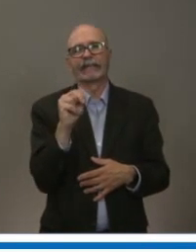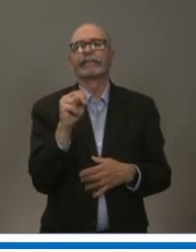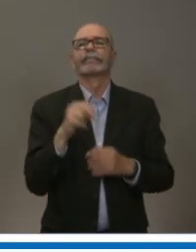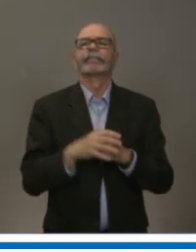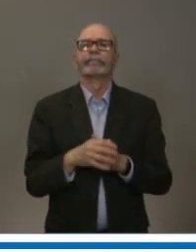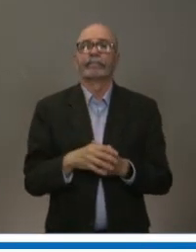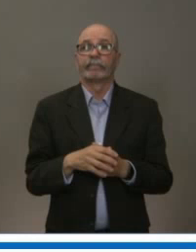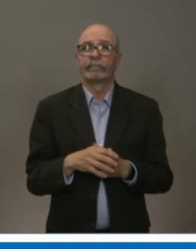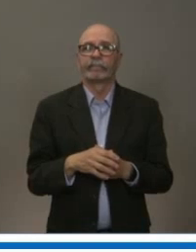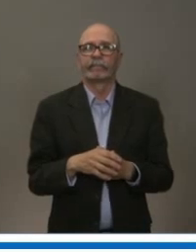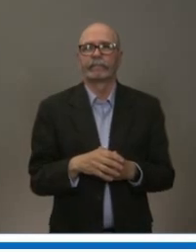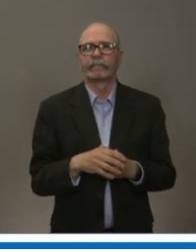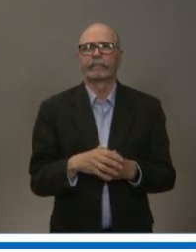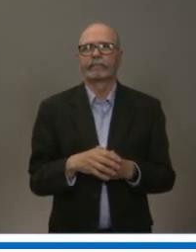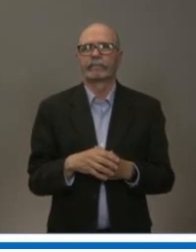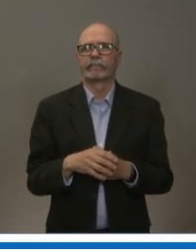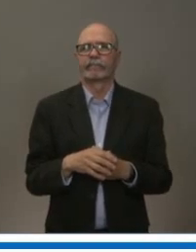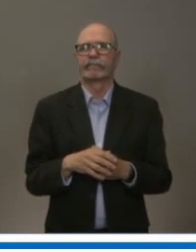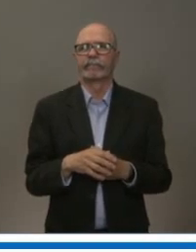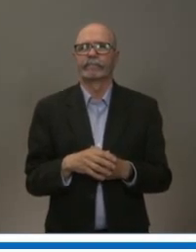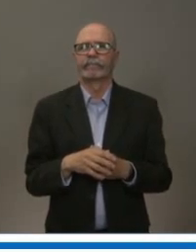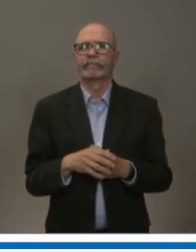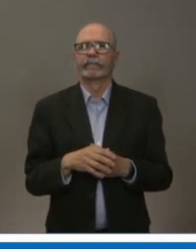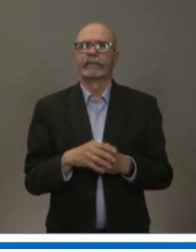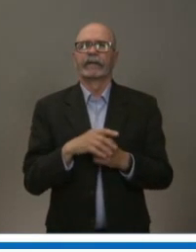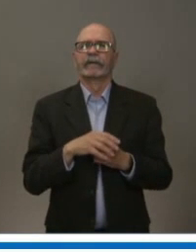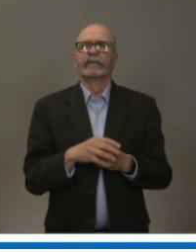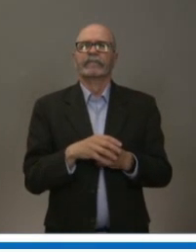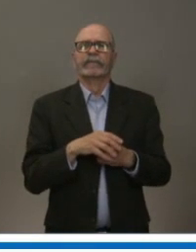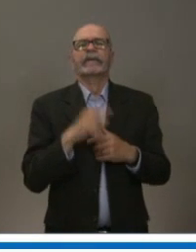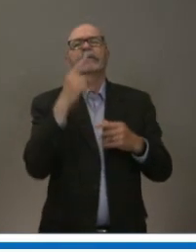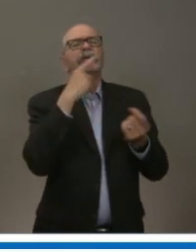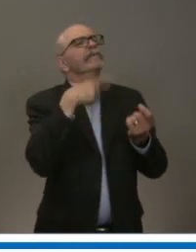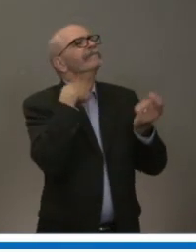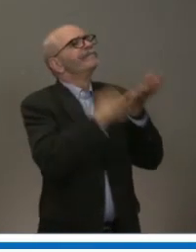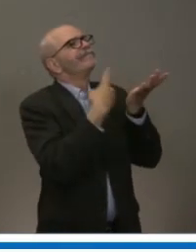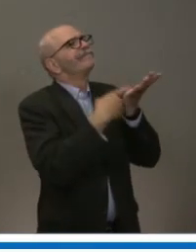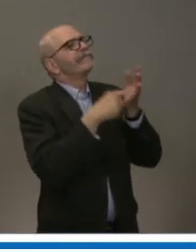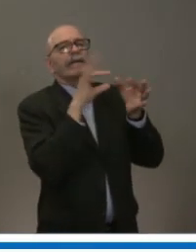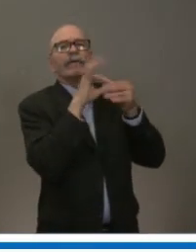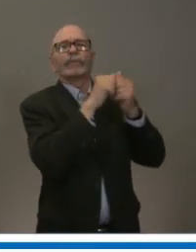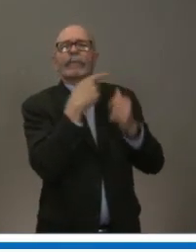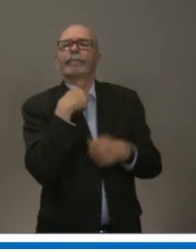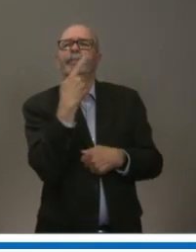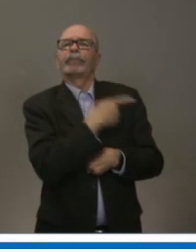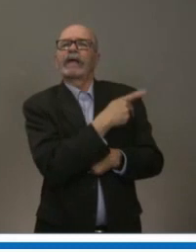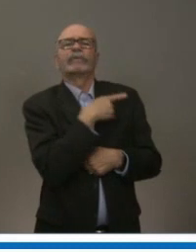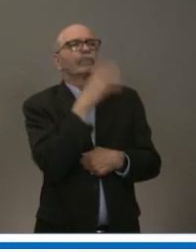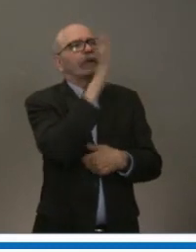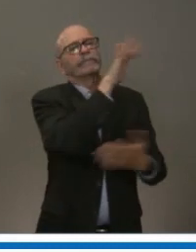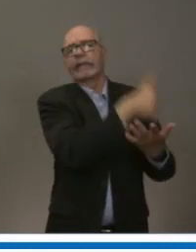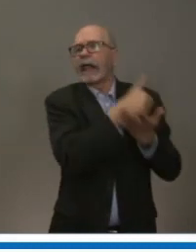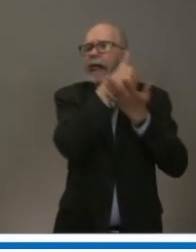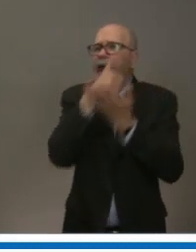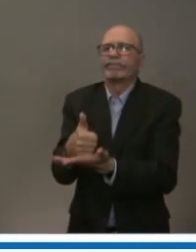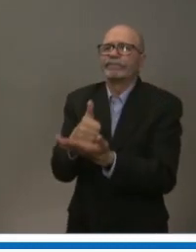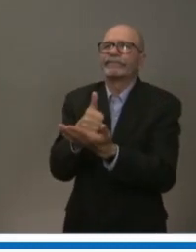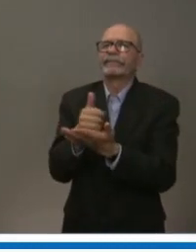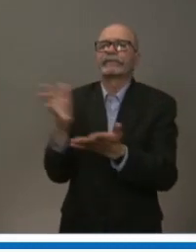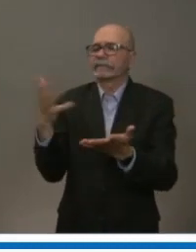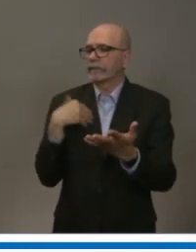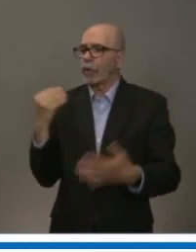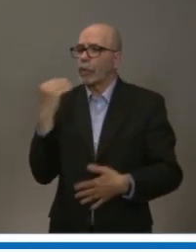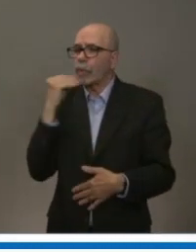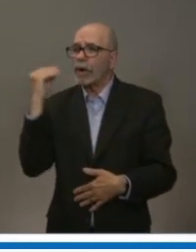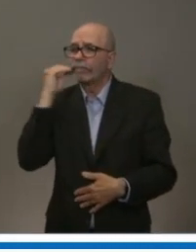is working on and looking at other measures that it can do to help the homeless and the vulnerably housed